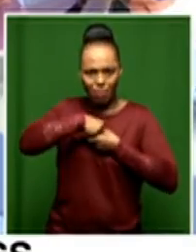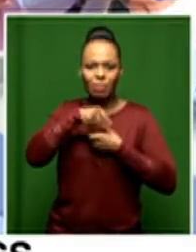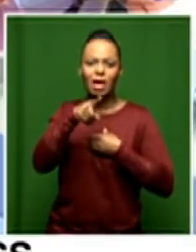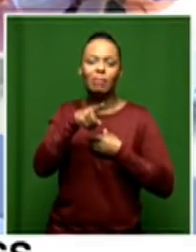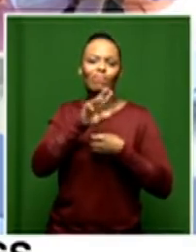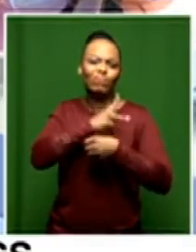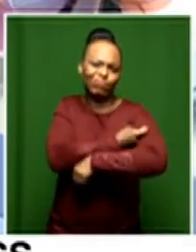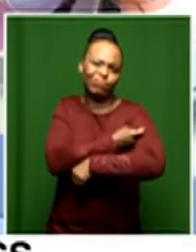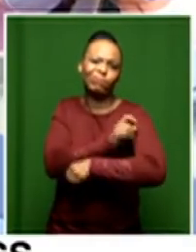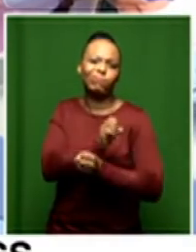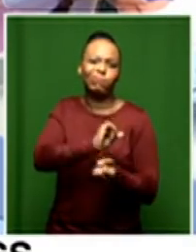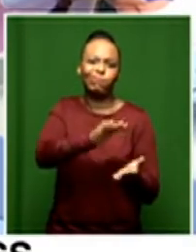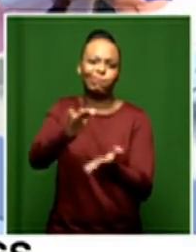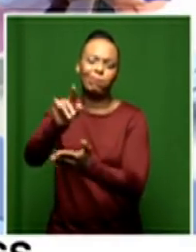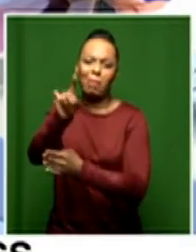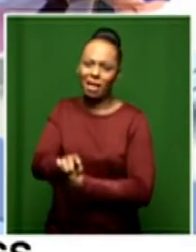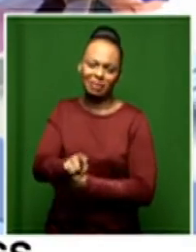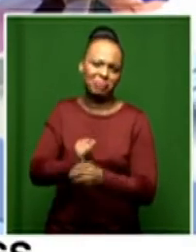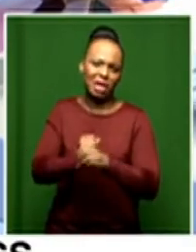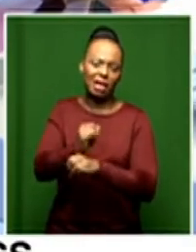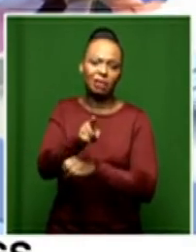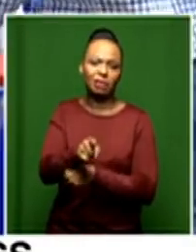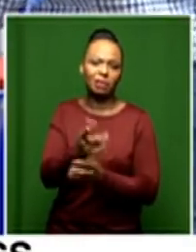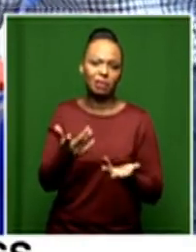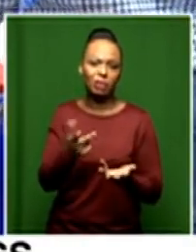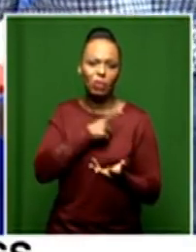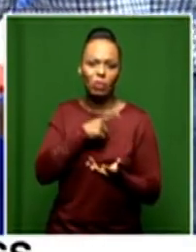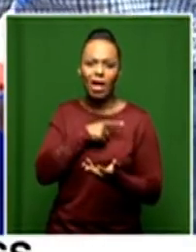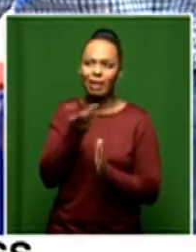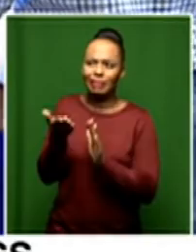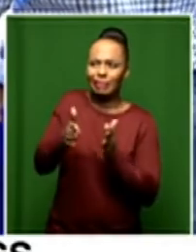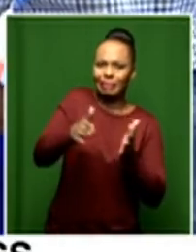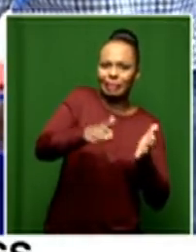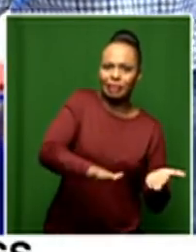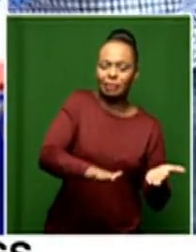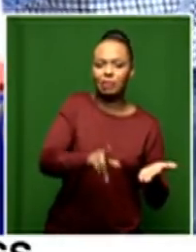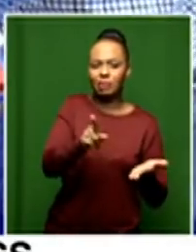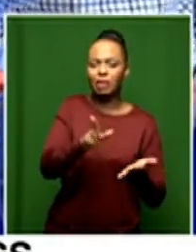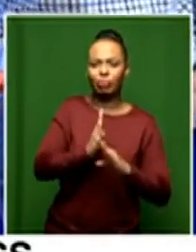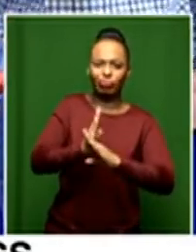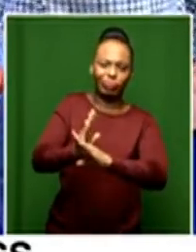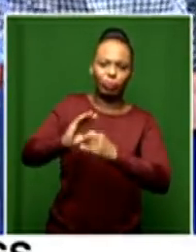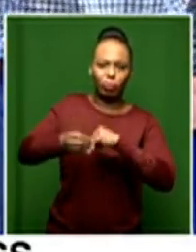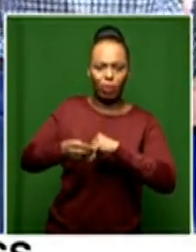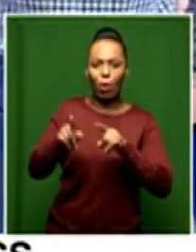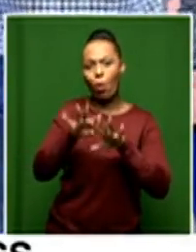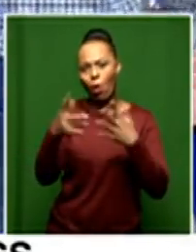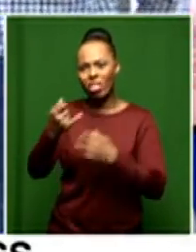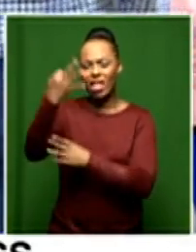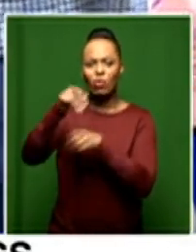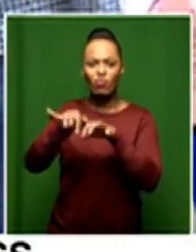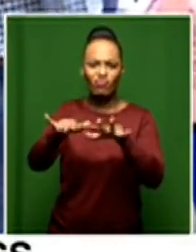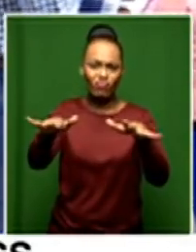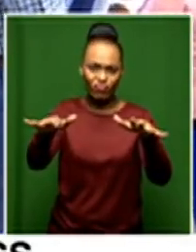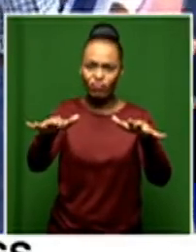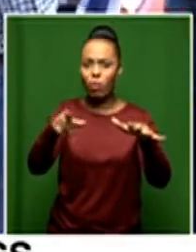were to not have like a large number of deaths in a potential third wave. Yeah, and that's the reality. I mean,